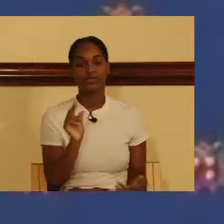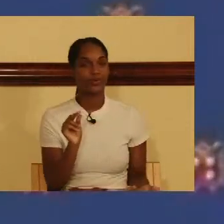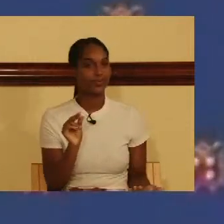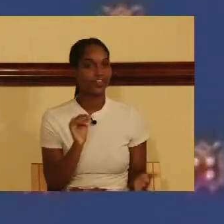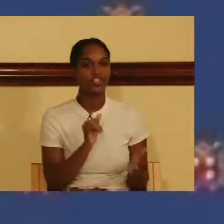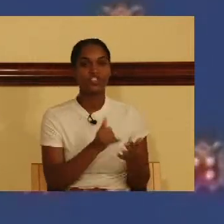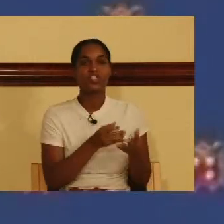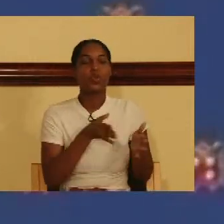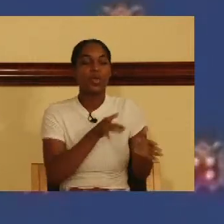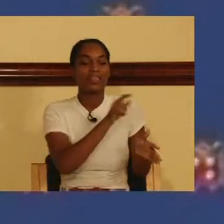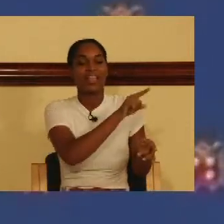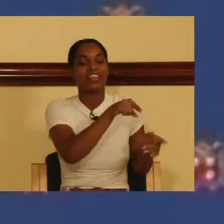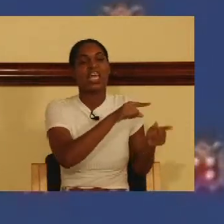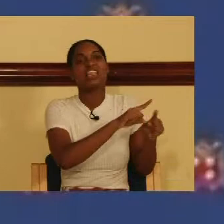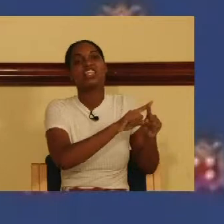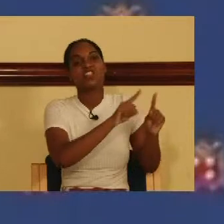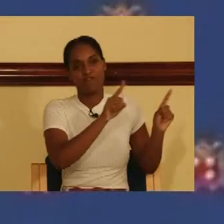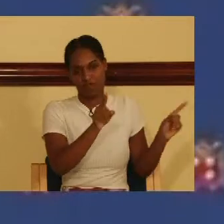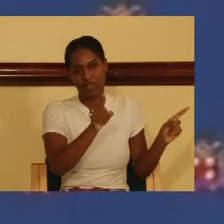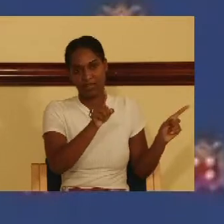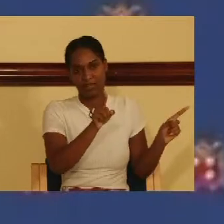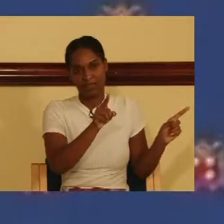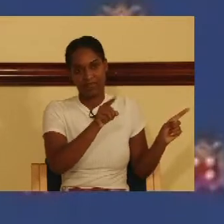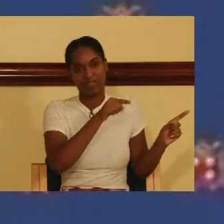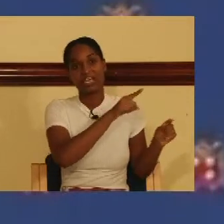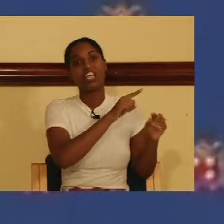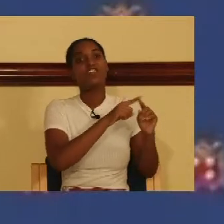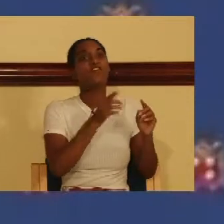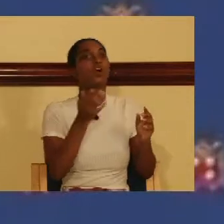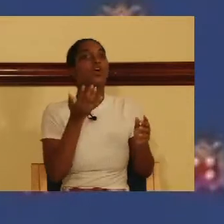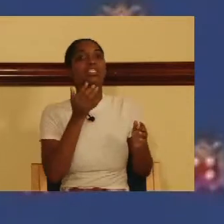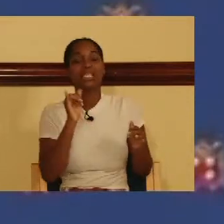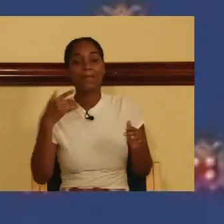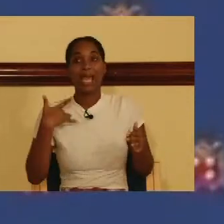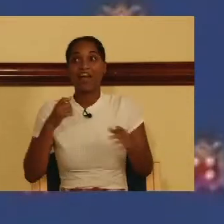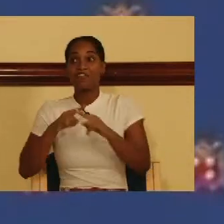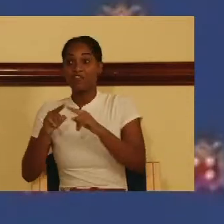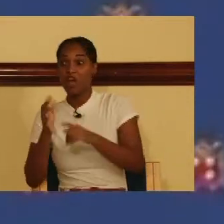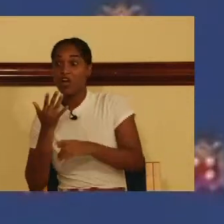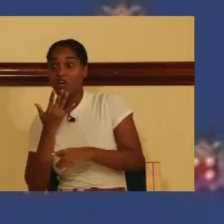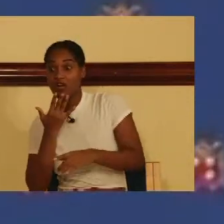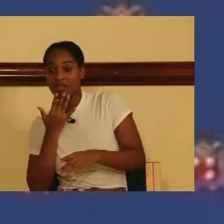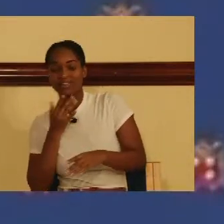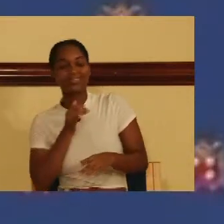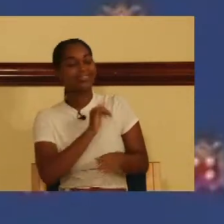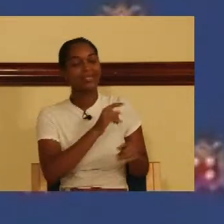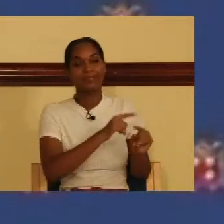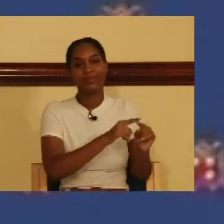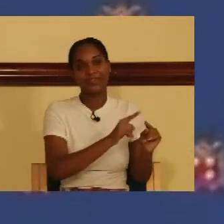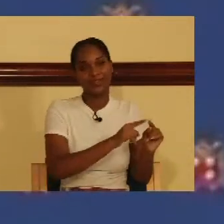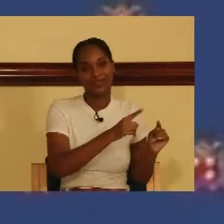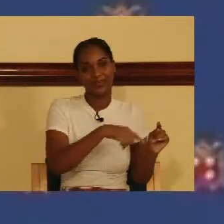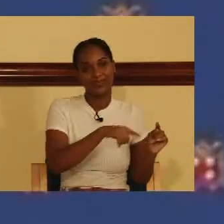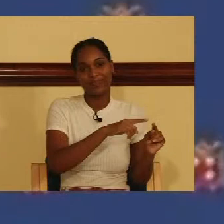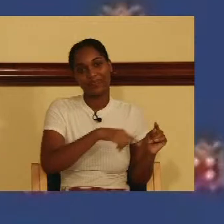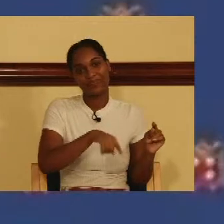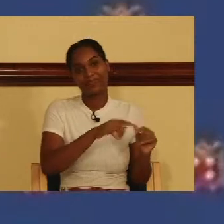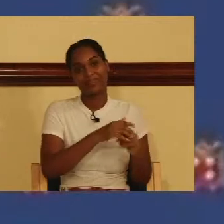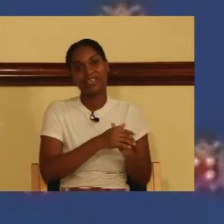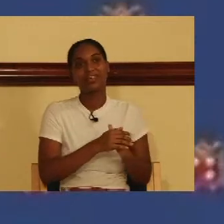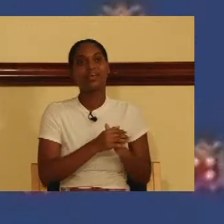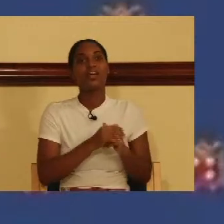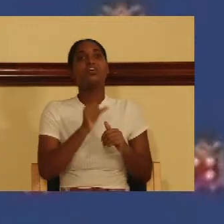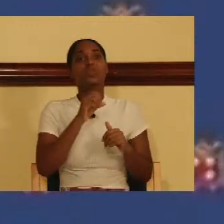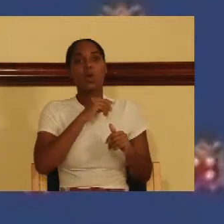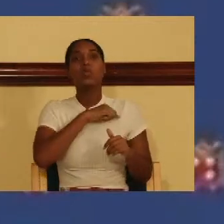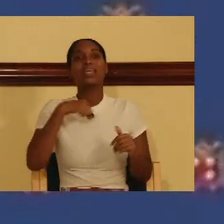So we have male, female, we have different colors, we have many differences, and disability is just another difference. So we